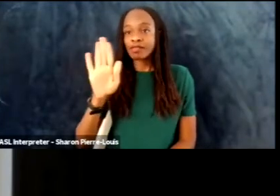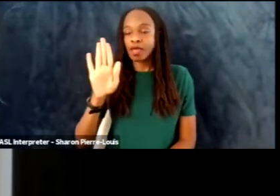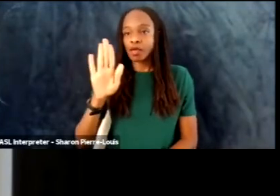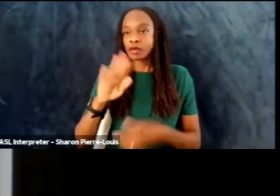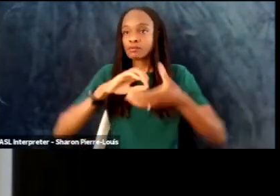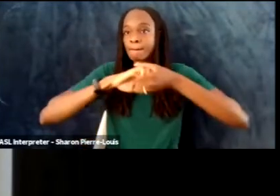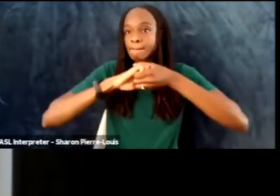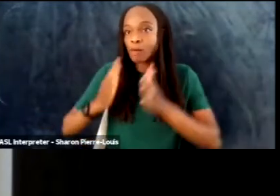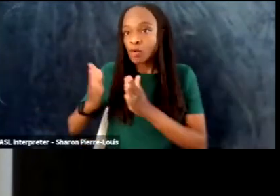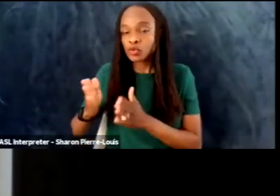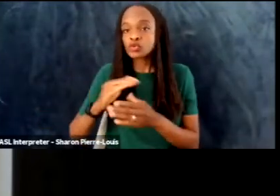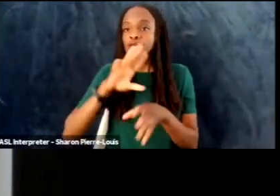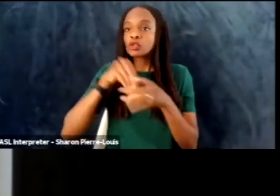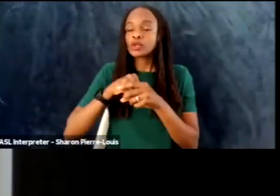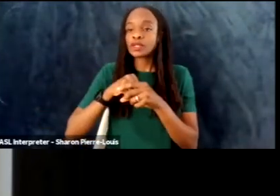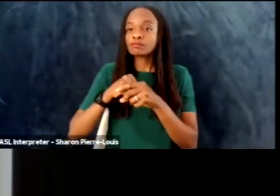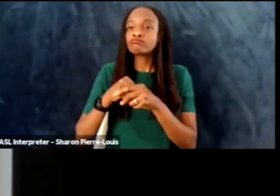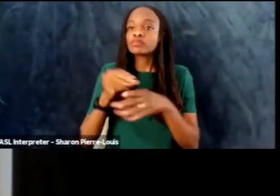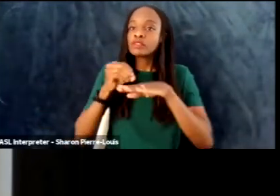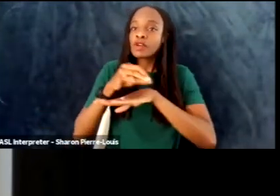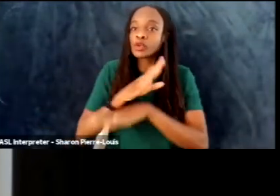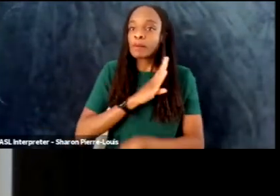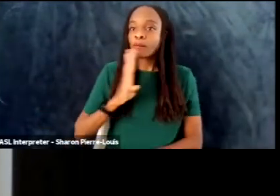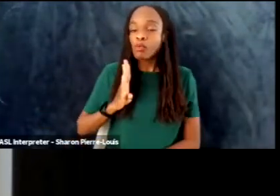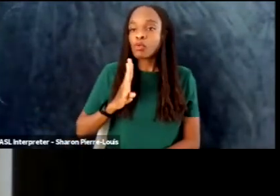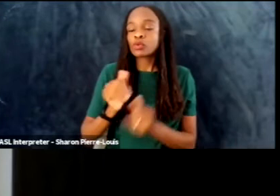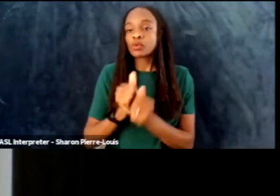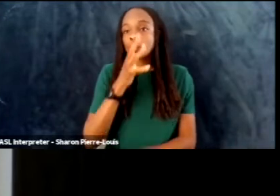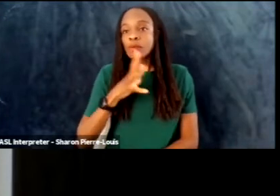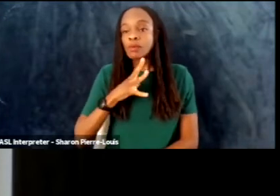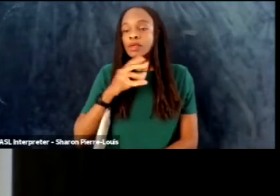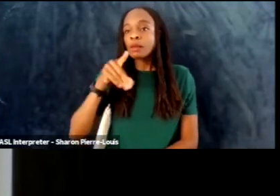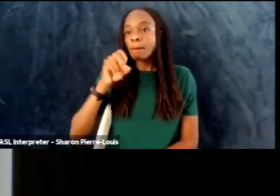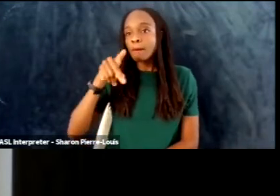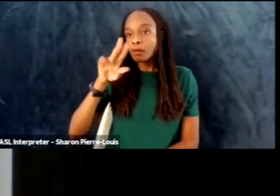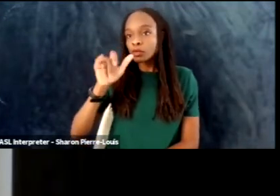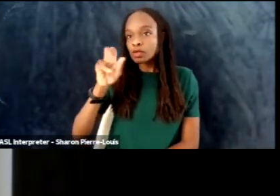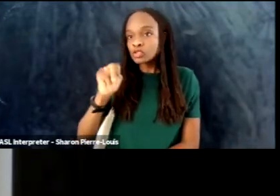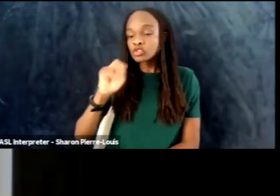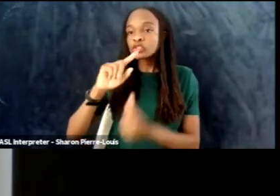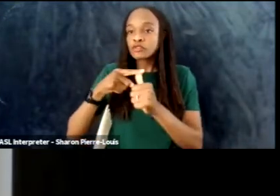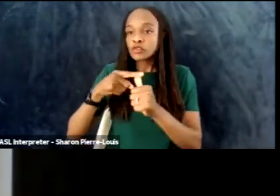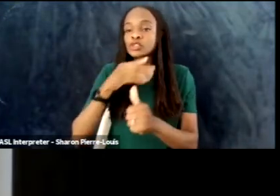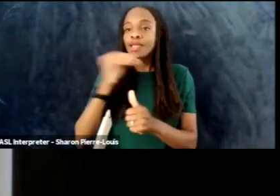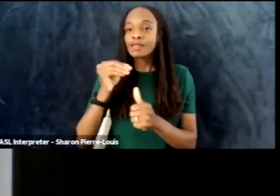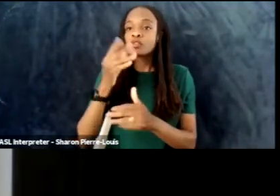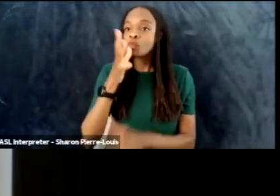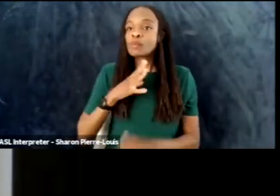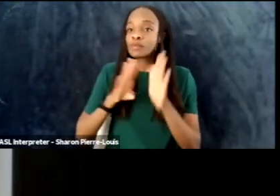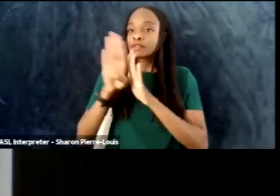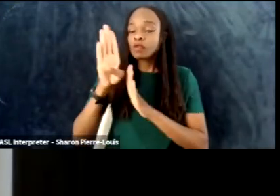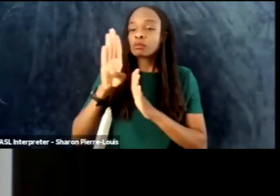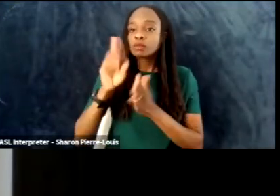Women, Population First, the Center for Women's Development Studies, and the Jamia Millia Islamia